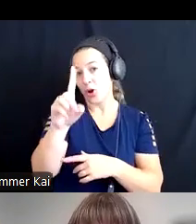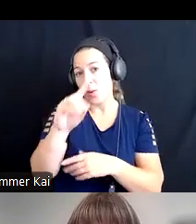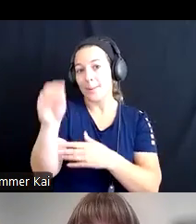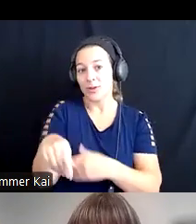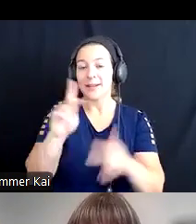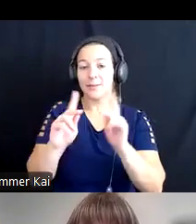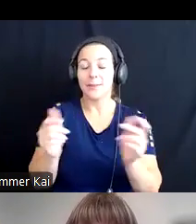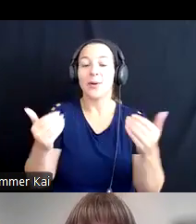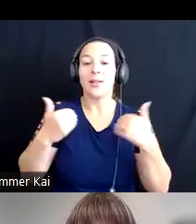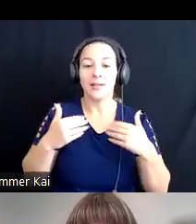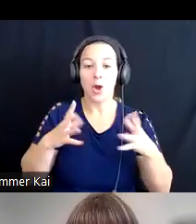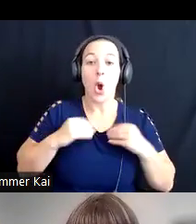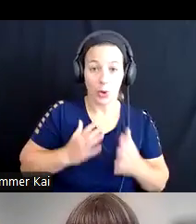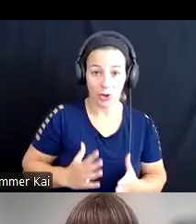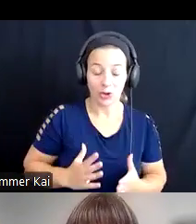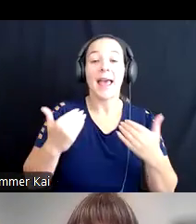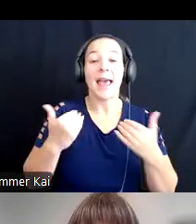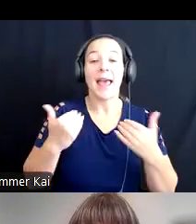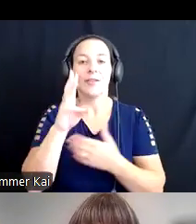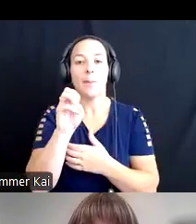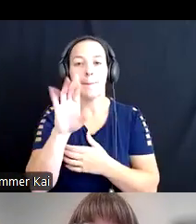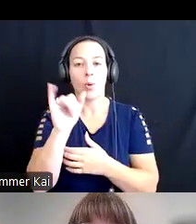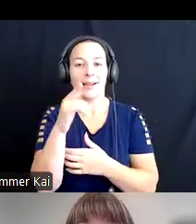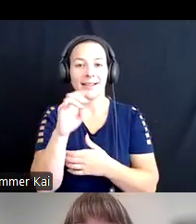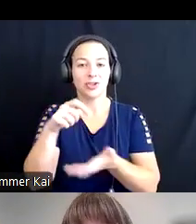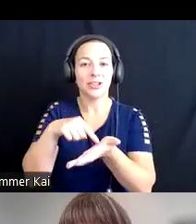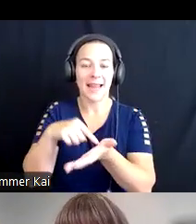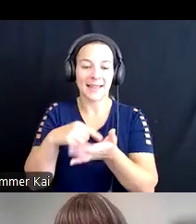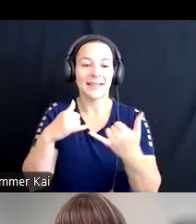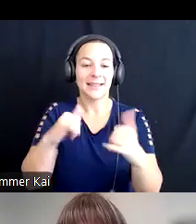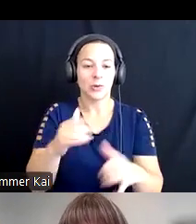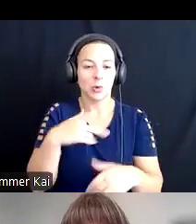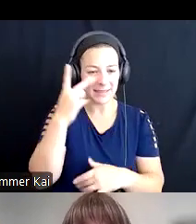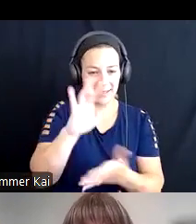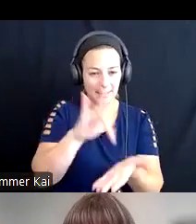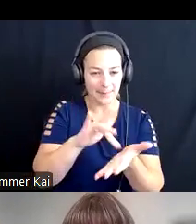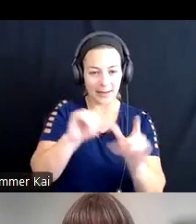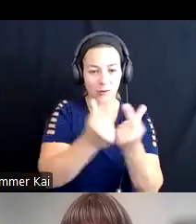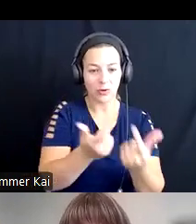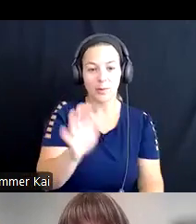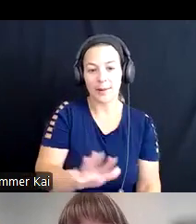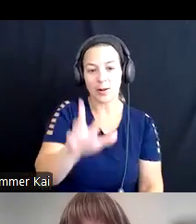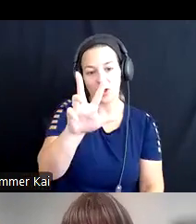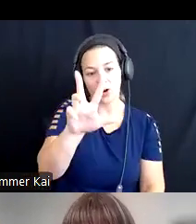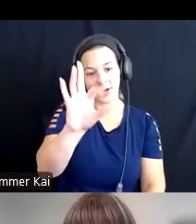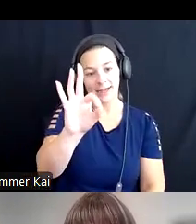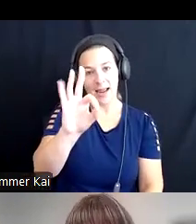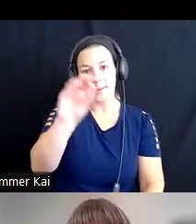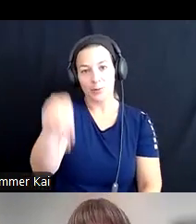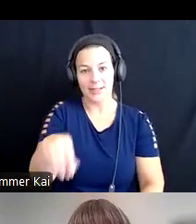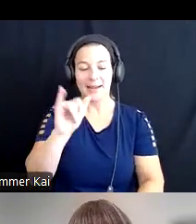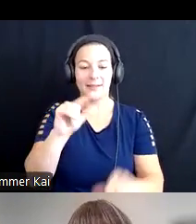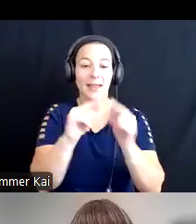a mortgage, owners who have a mortgage. You can see here in the middle group, it's 39% of that 75 and over group have a